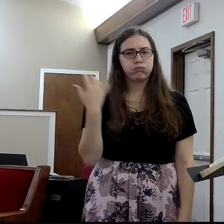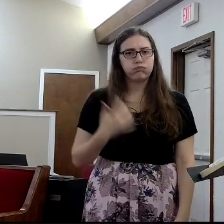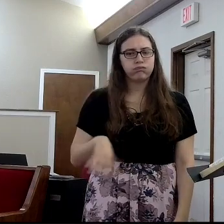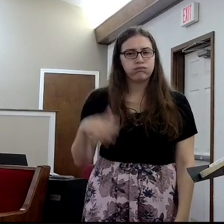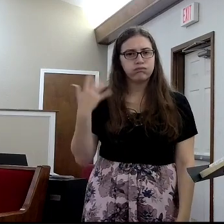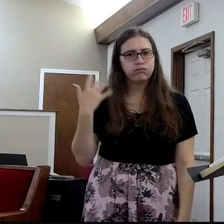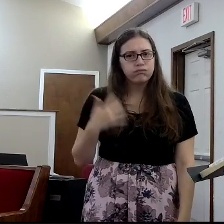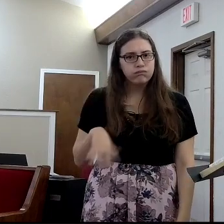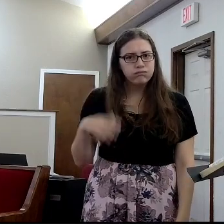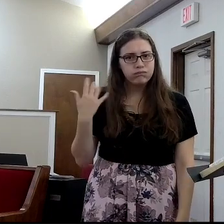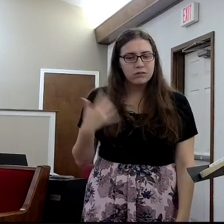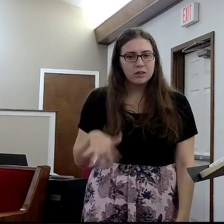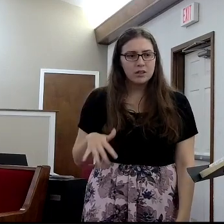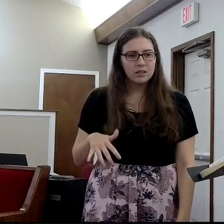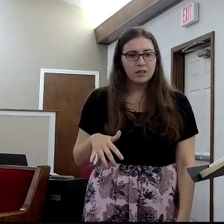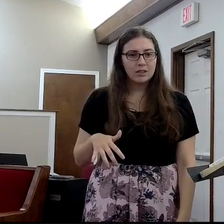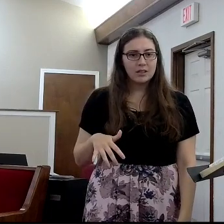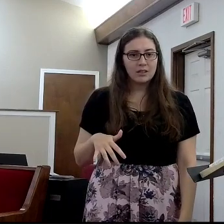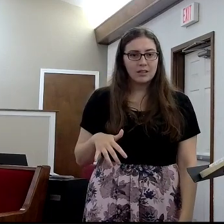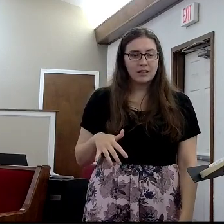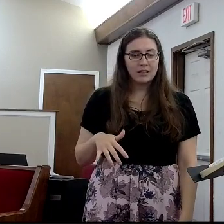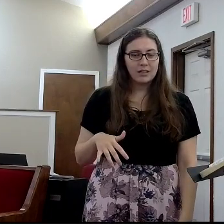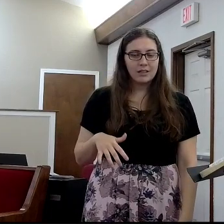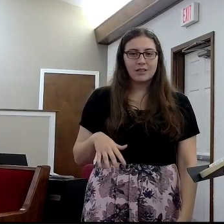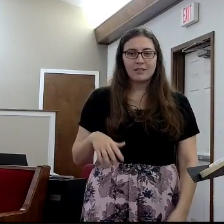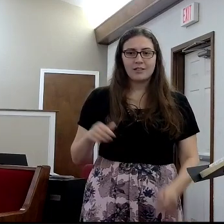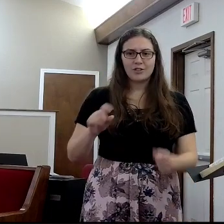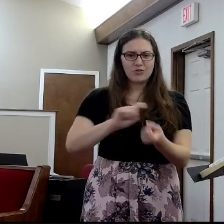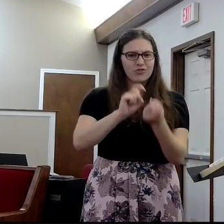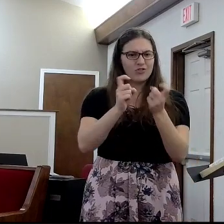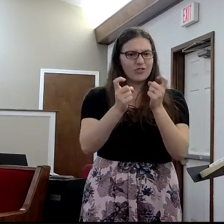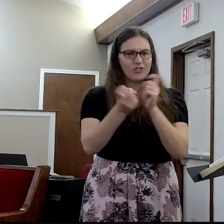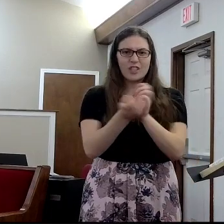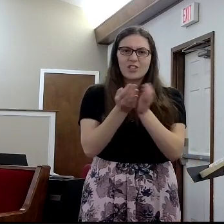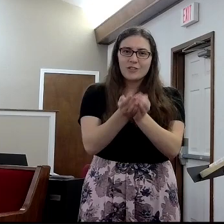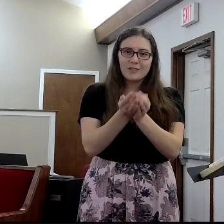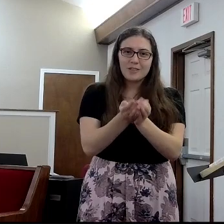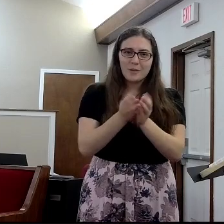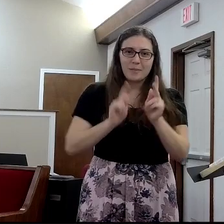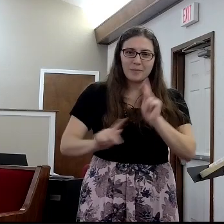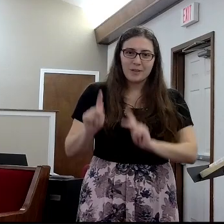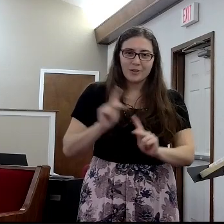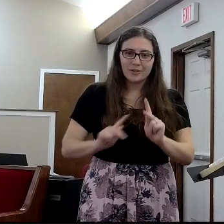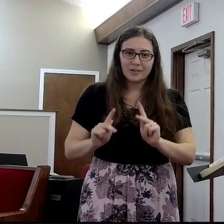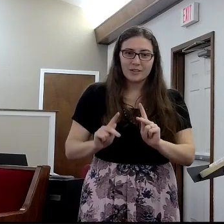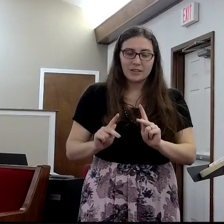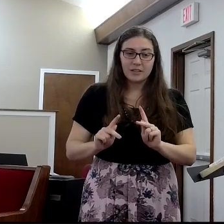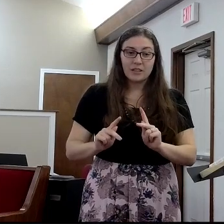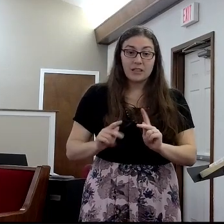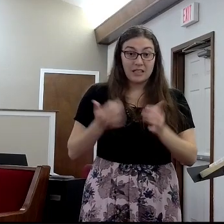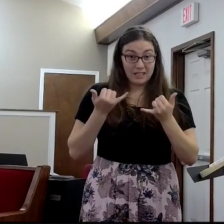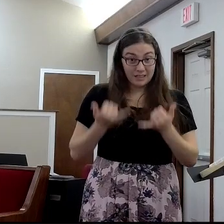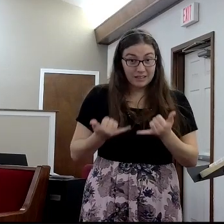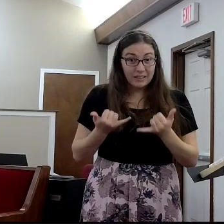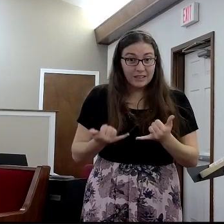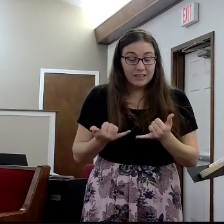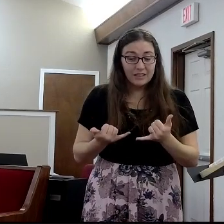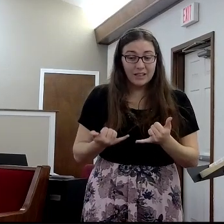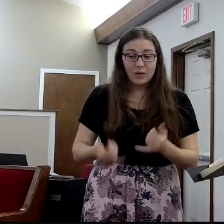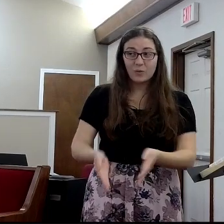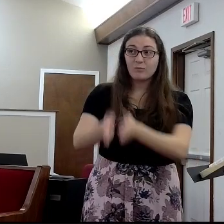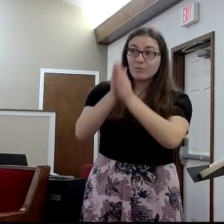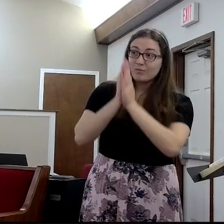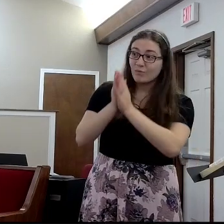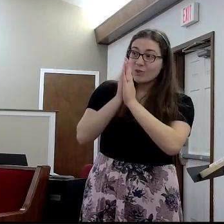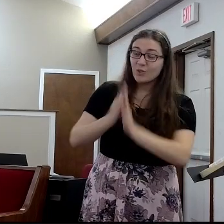put, wow. Wow, look how far the mariners have come. So the mariners are praying to the God of heaven,